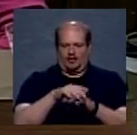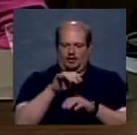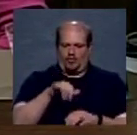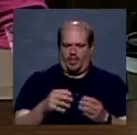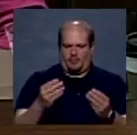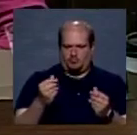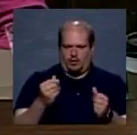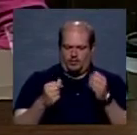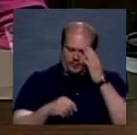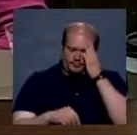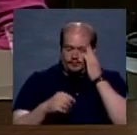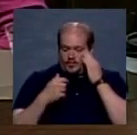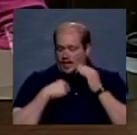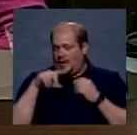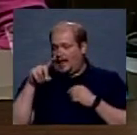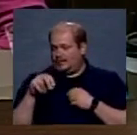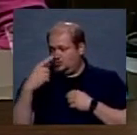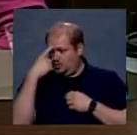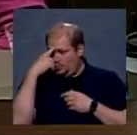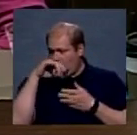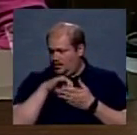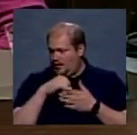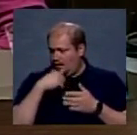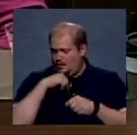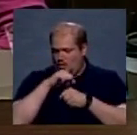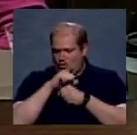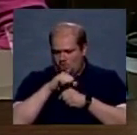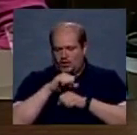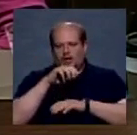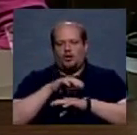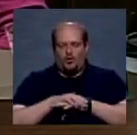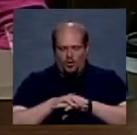know, I do think I'm working on